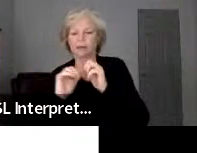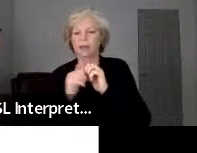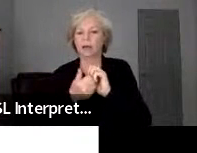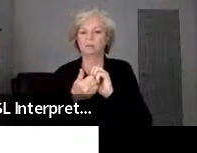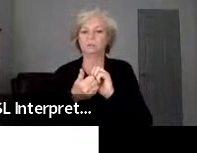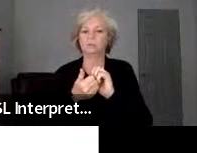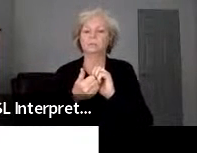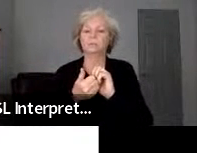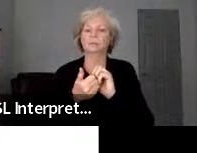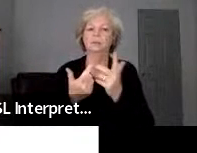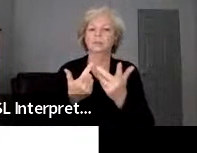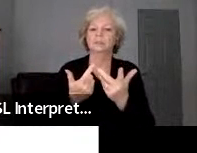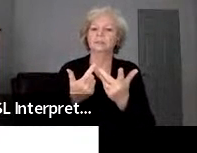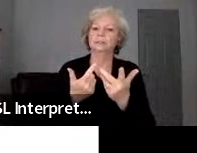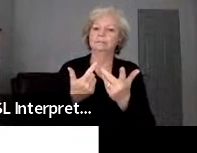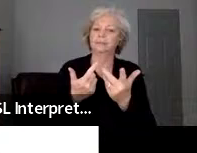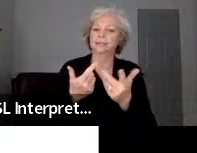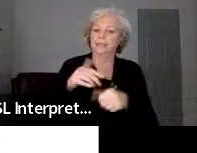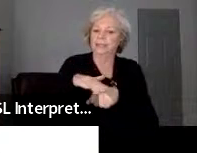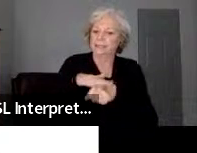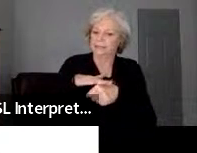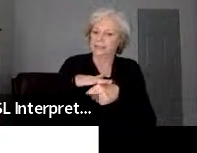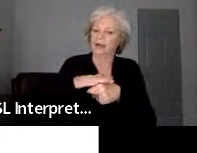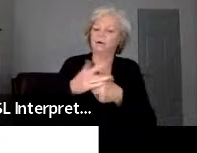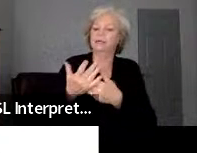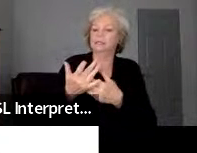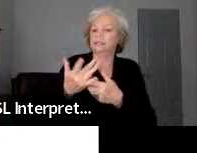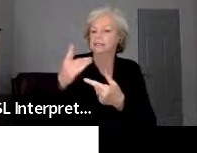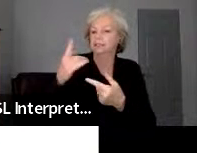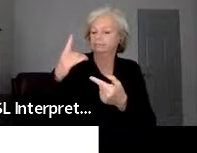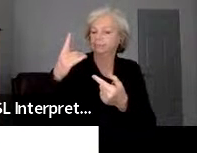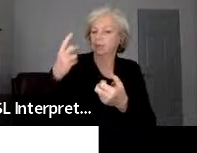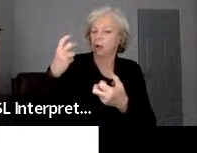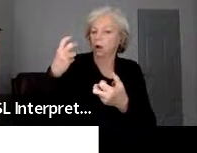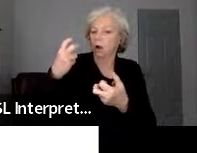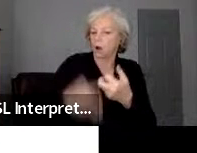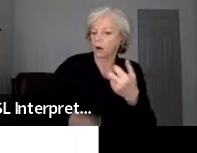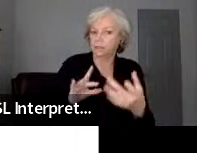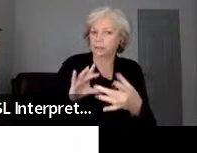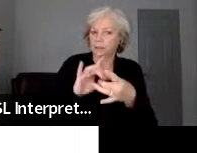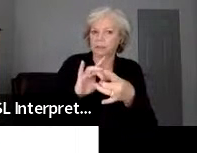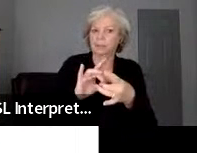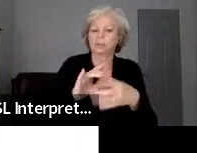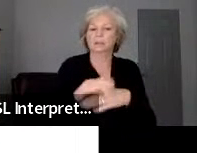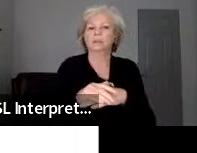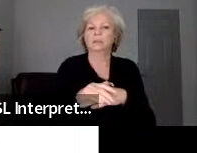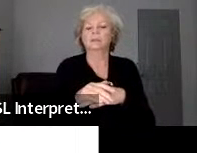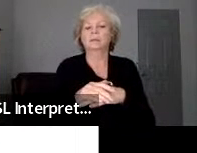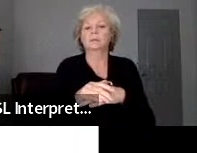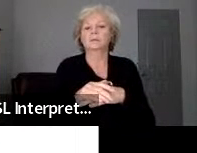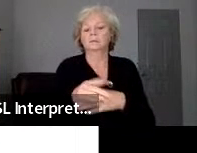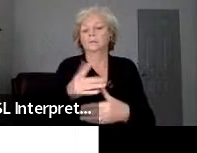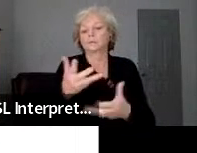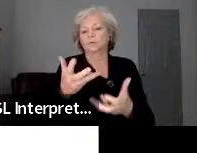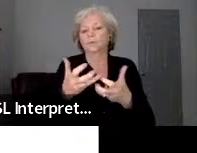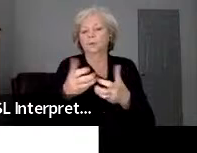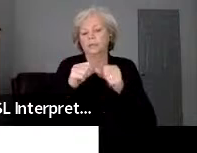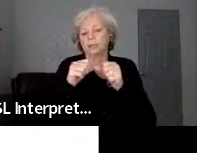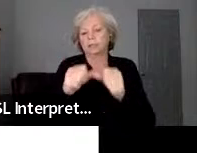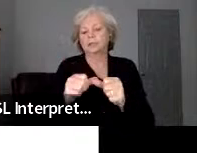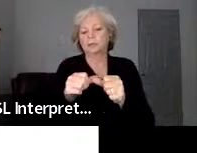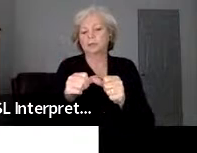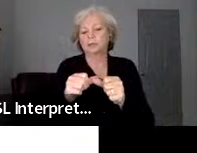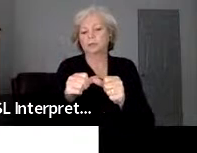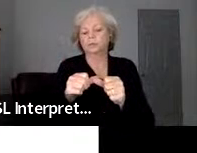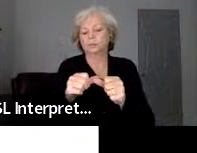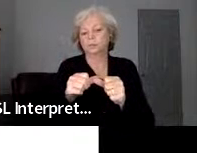find community, hard to reach. So what we want to do is, we want to just say, continue to work with Pacific